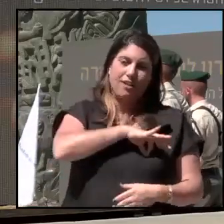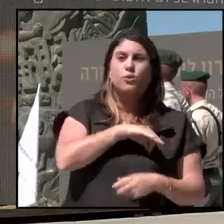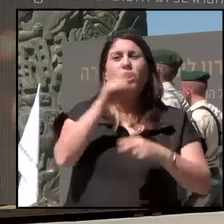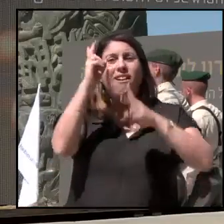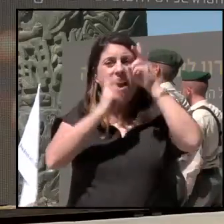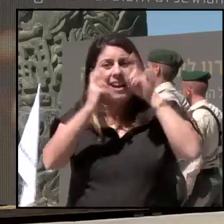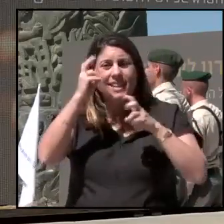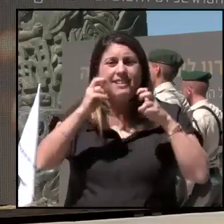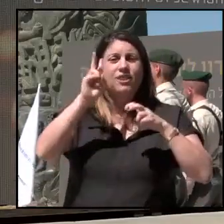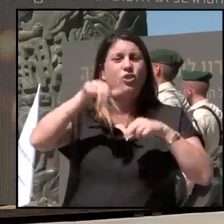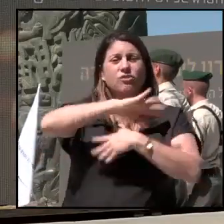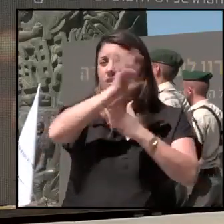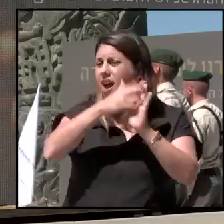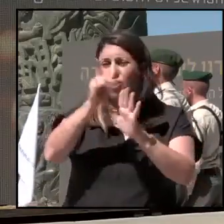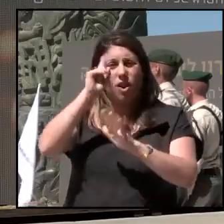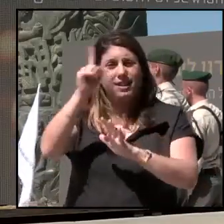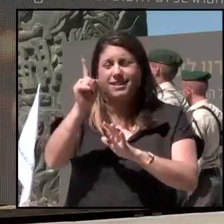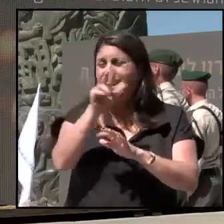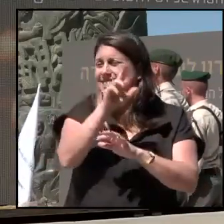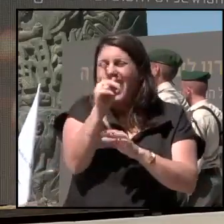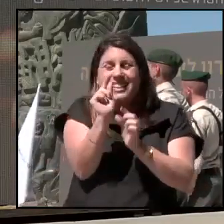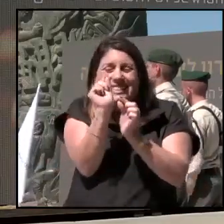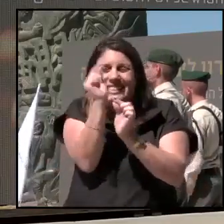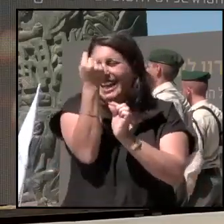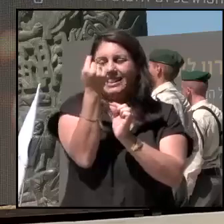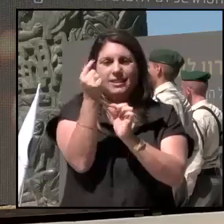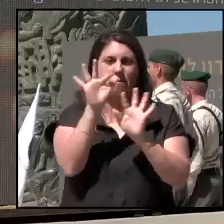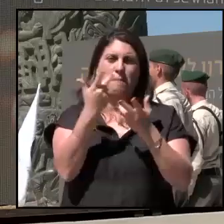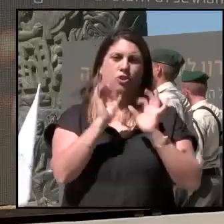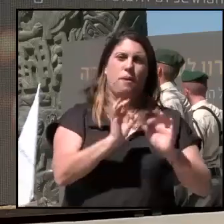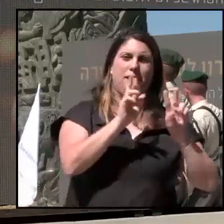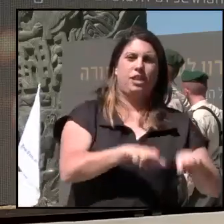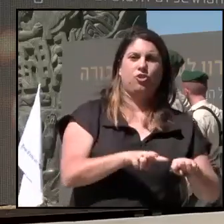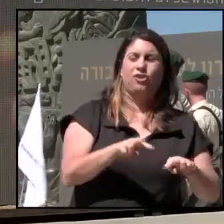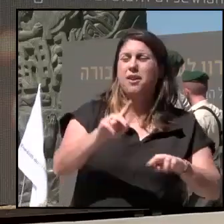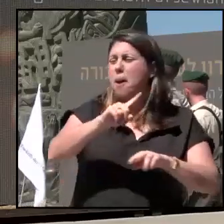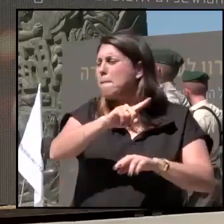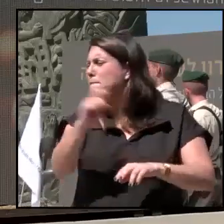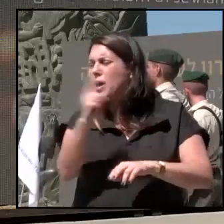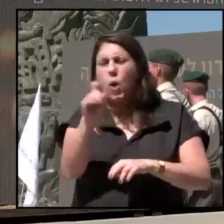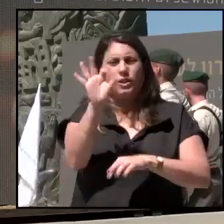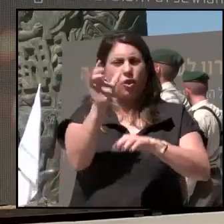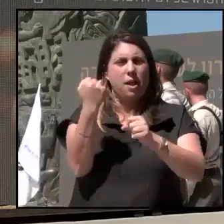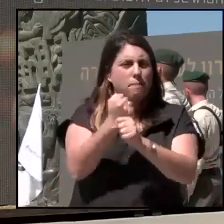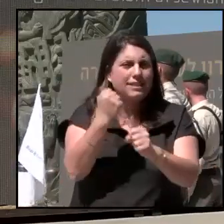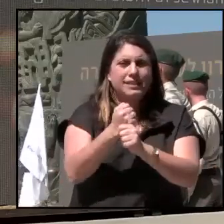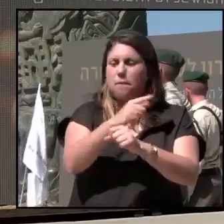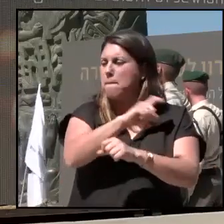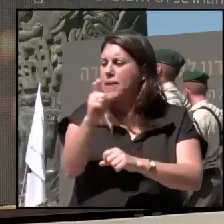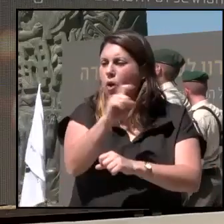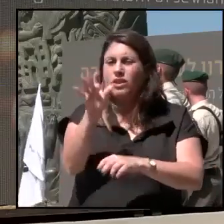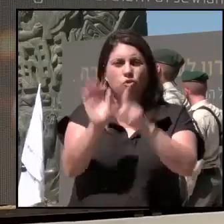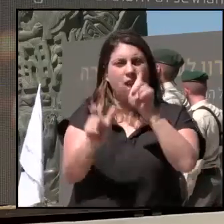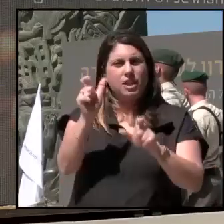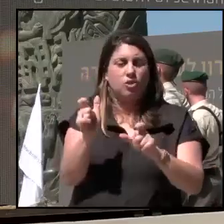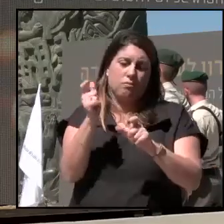far accumulated is just the tip of the iceberg. Hundreds of courageous acts took place, and they